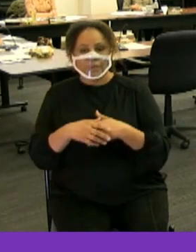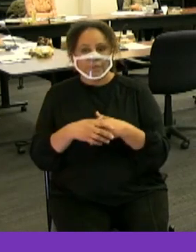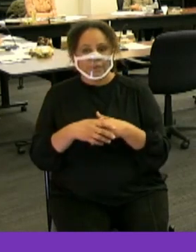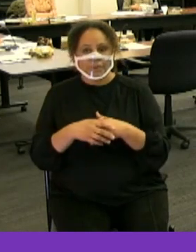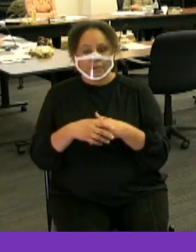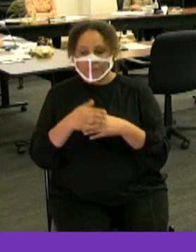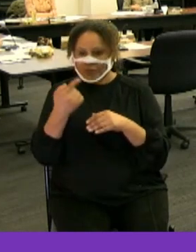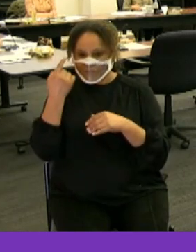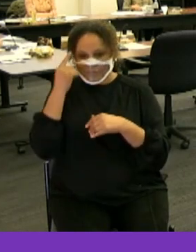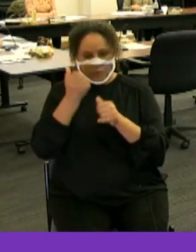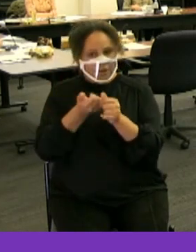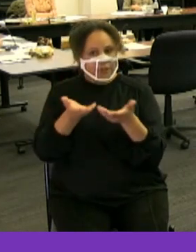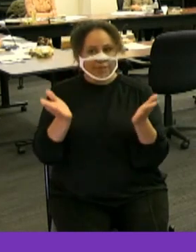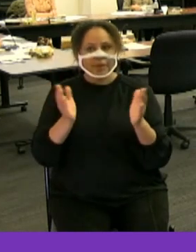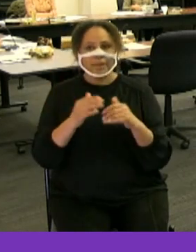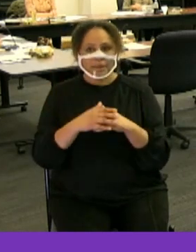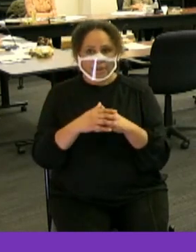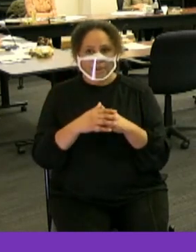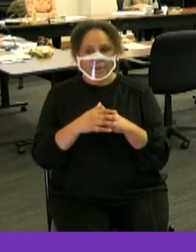For everything.